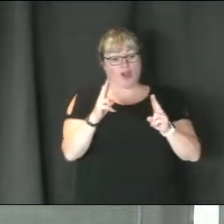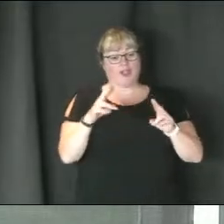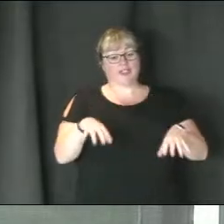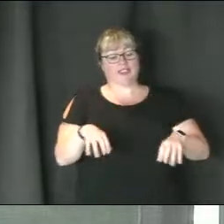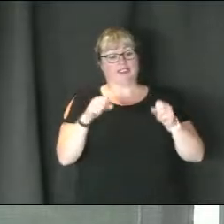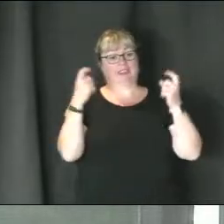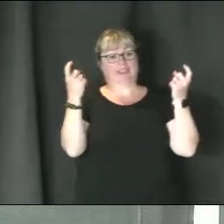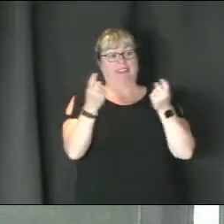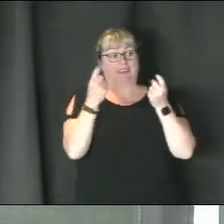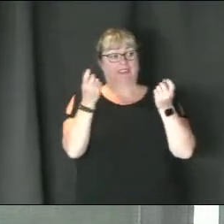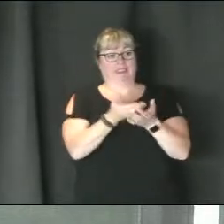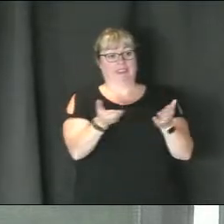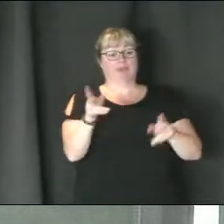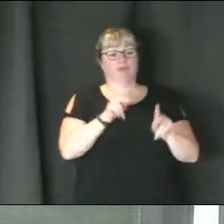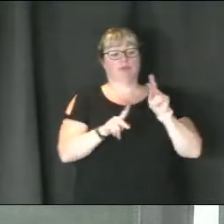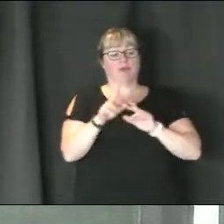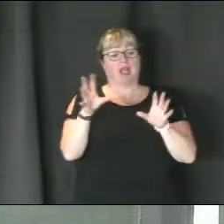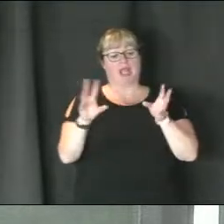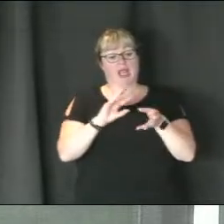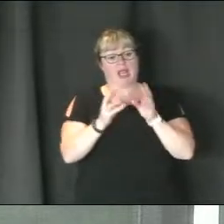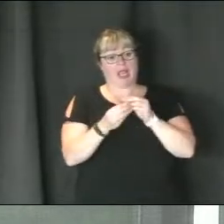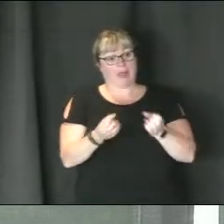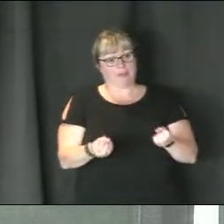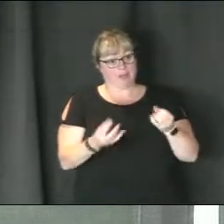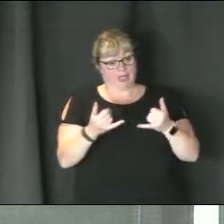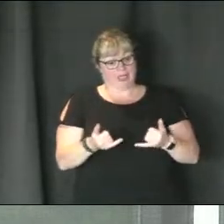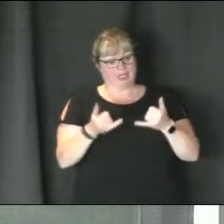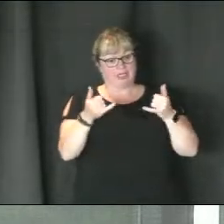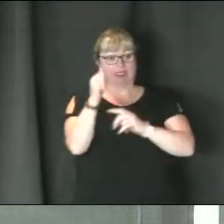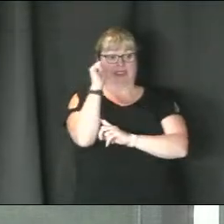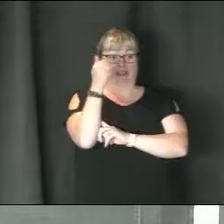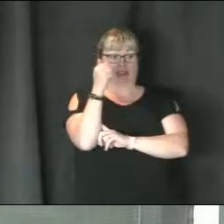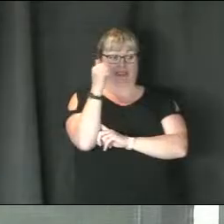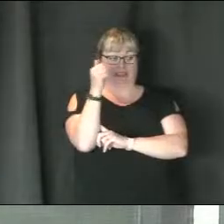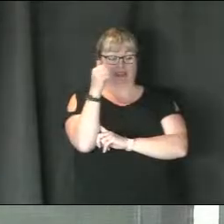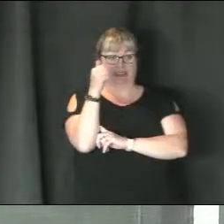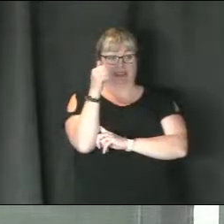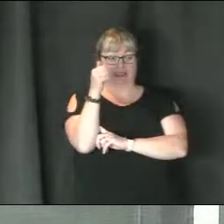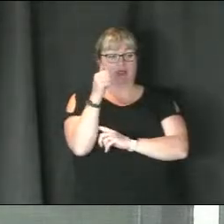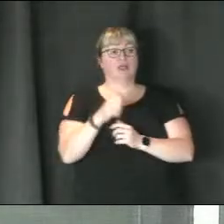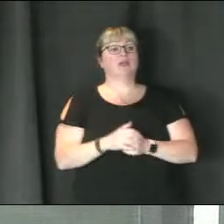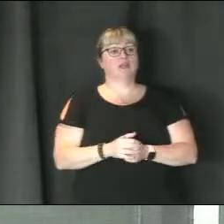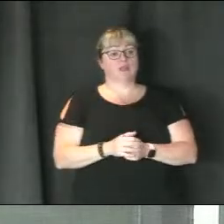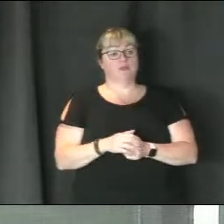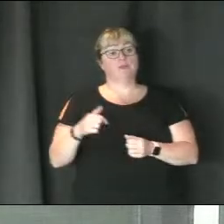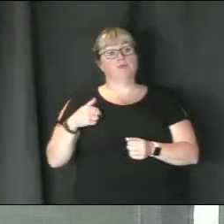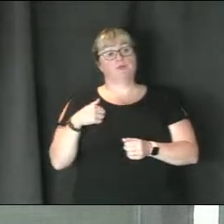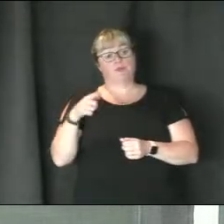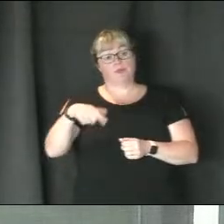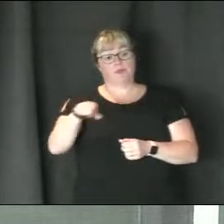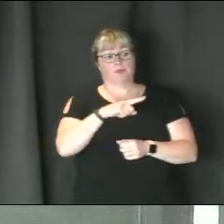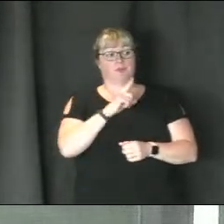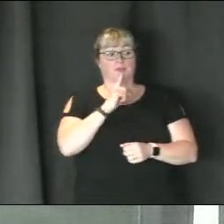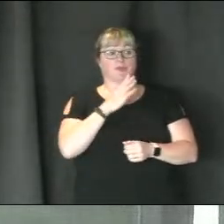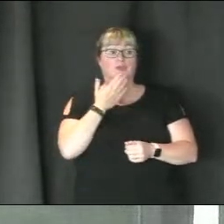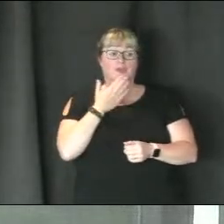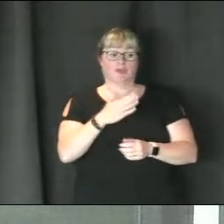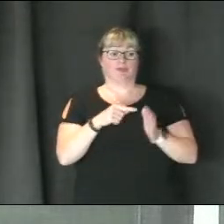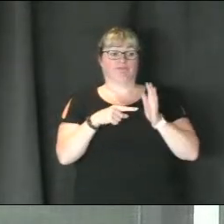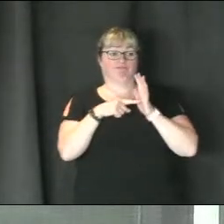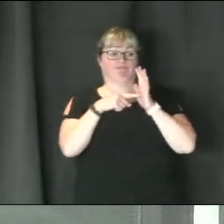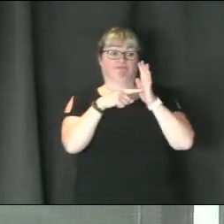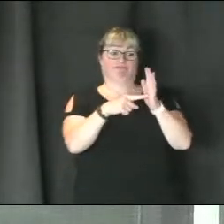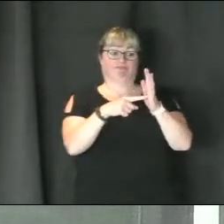celebrate these 10 individuals whose contributions are inspiring. You have certainly set an example for all of us